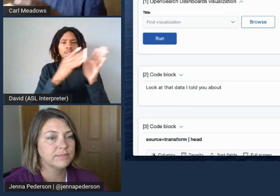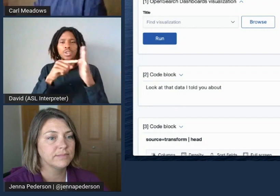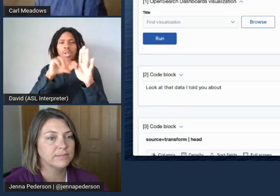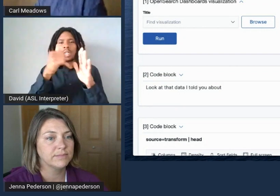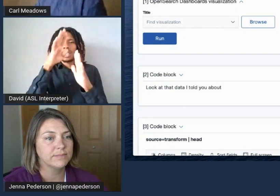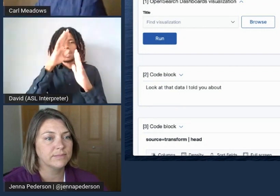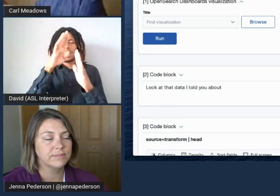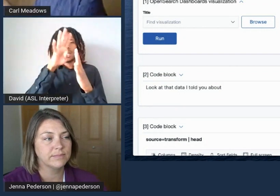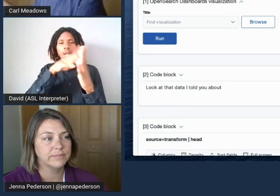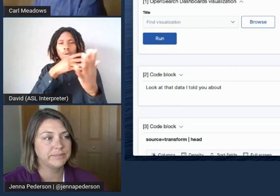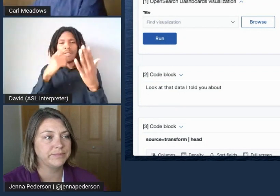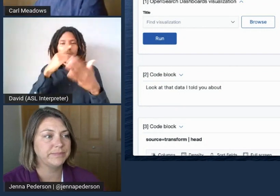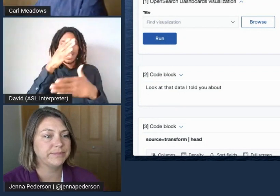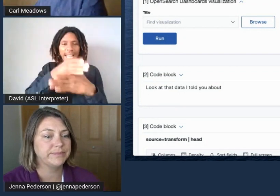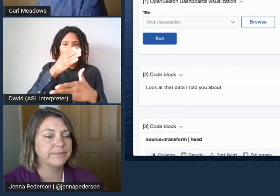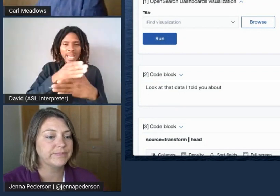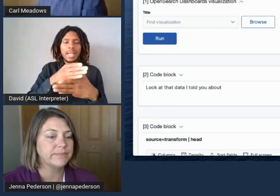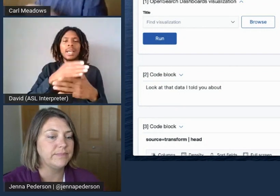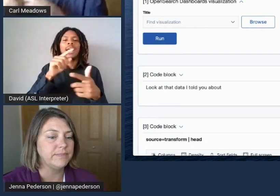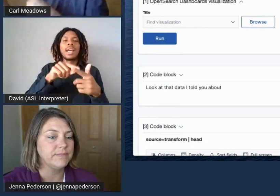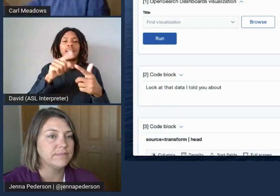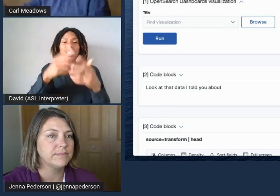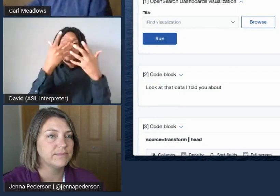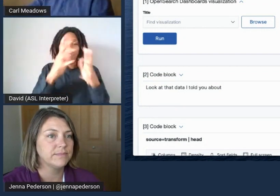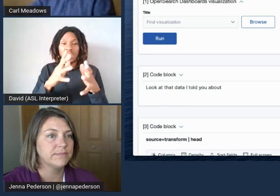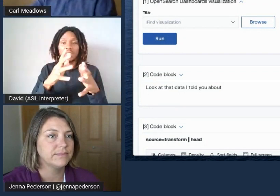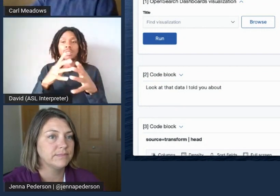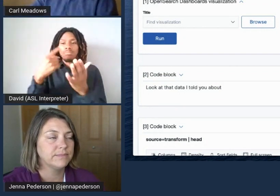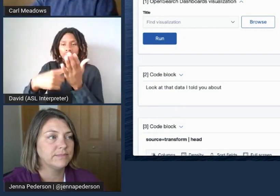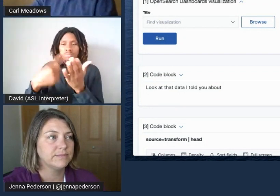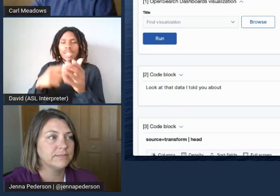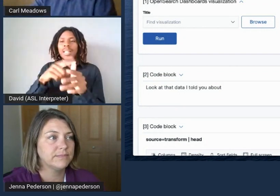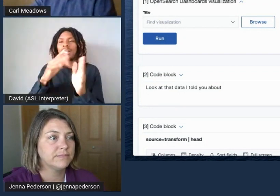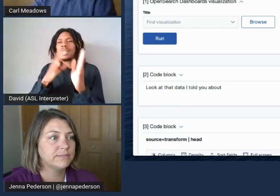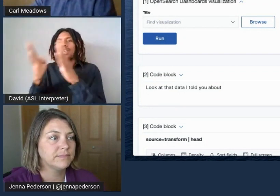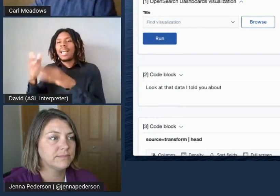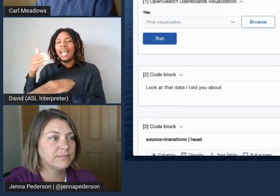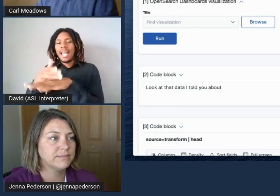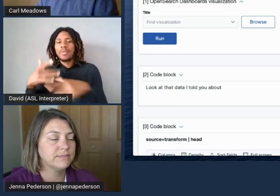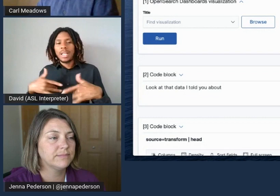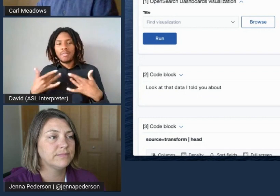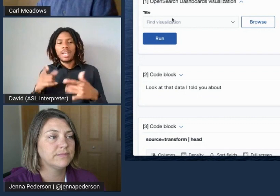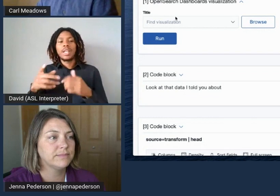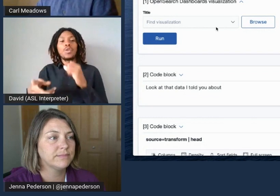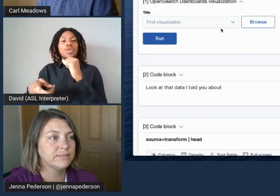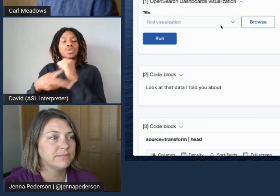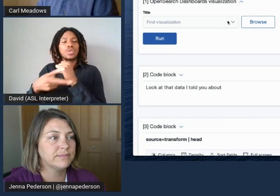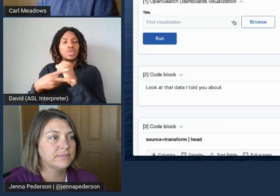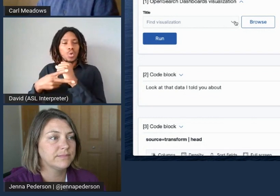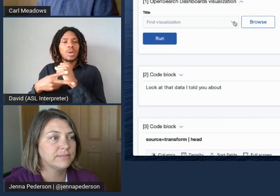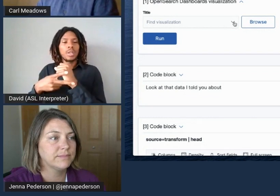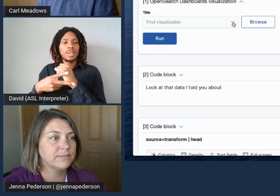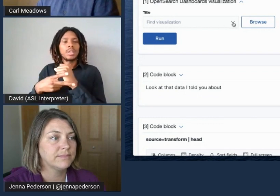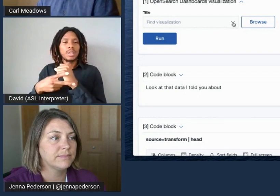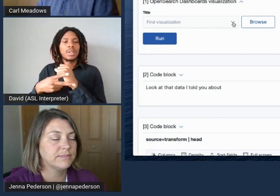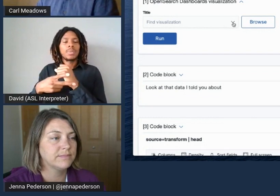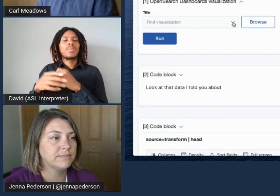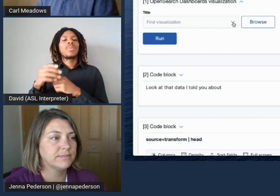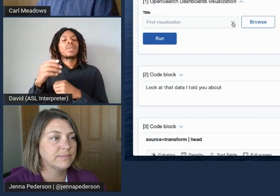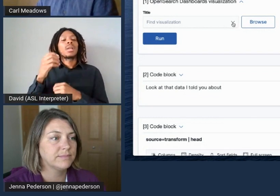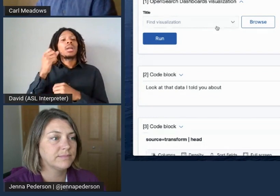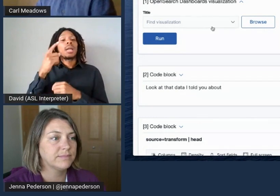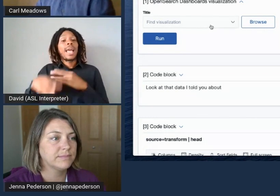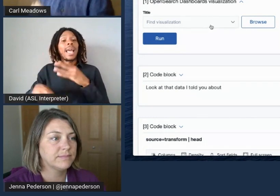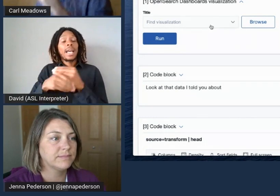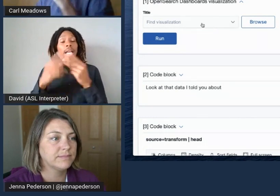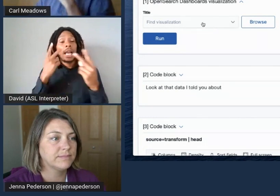then talk about it, and then do a graph after the event. And you could store it all in this document to share. But adding a visualization